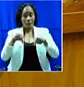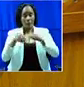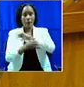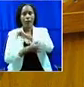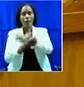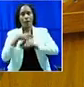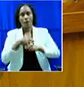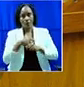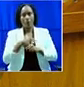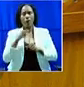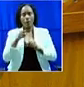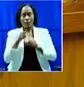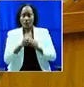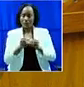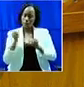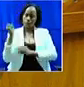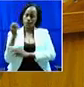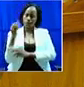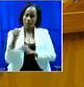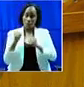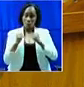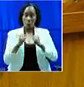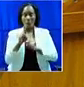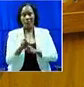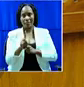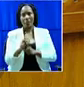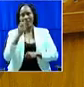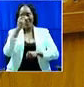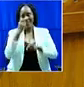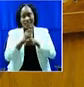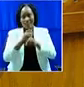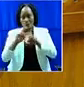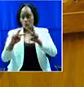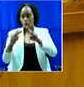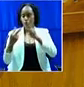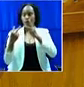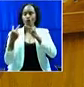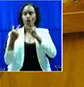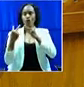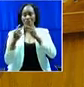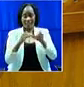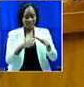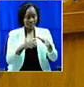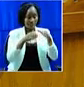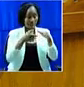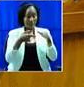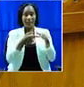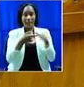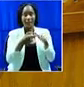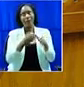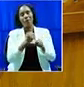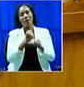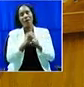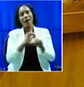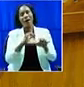very strongly to them that we do need to review how this scheme is being taken up by